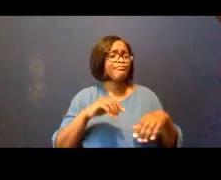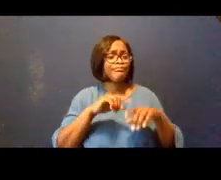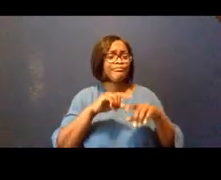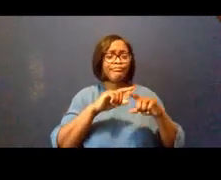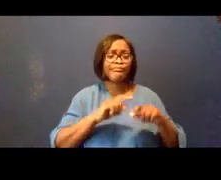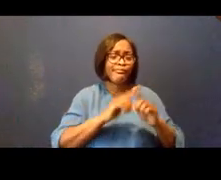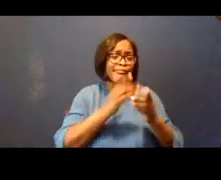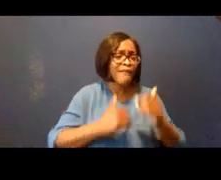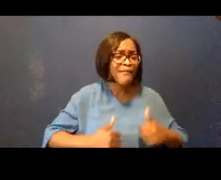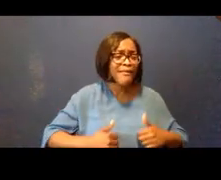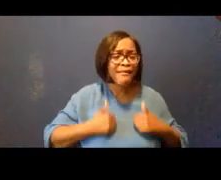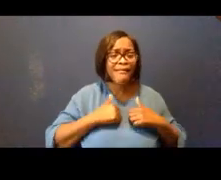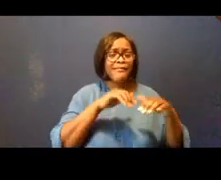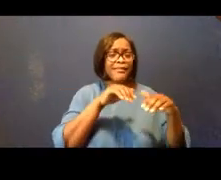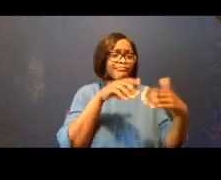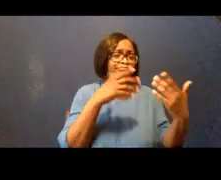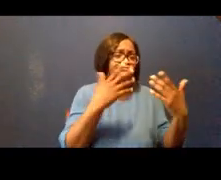individual